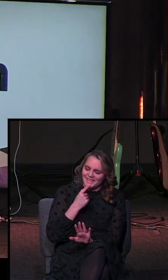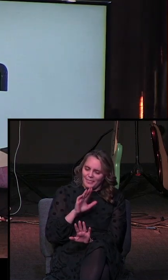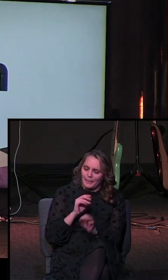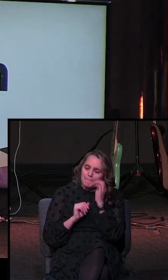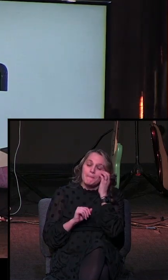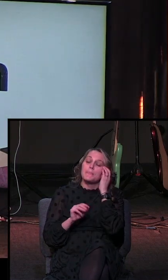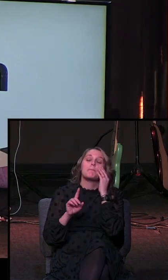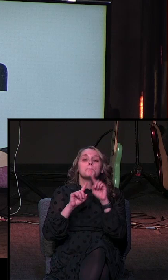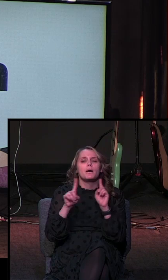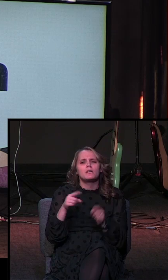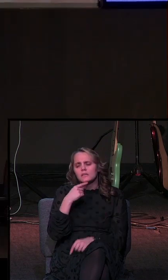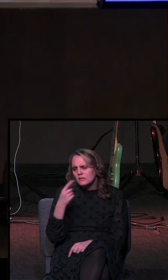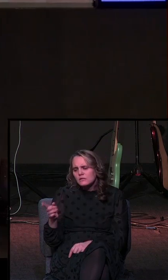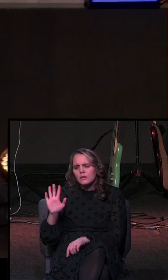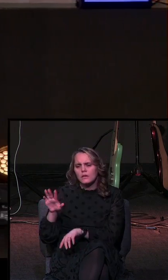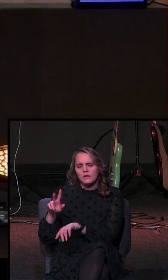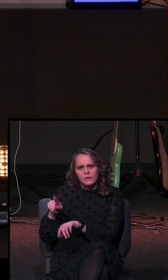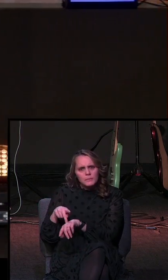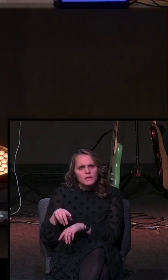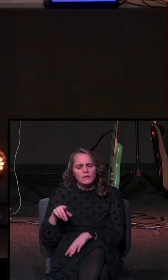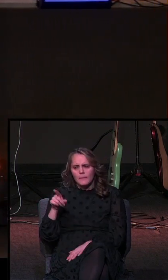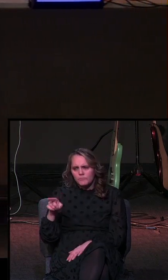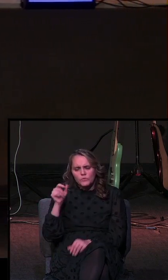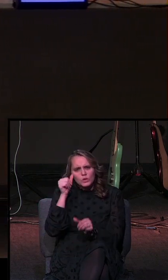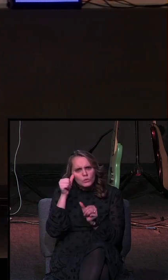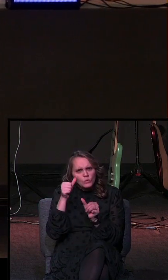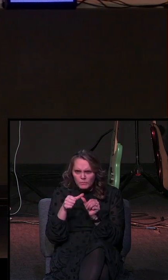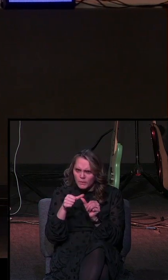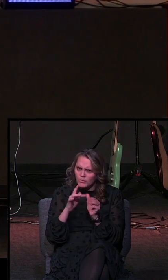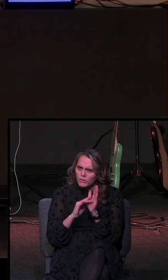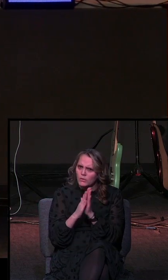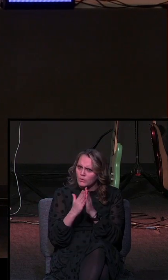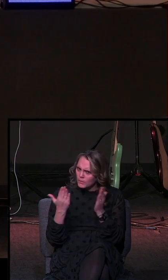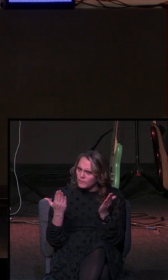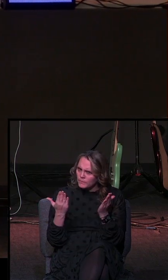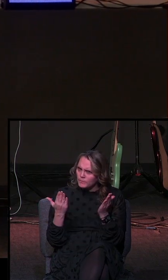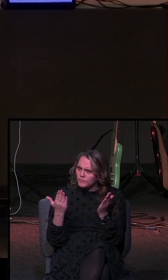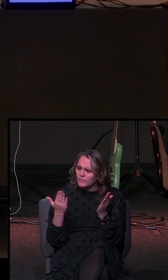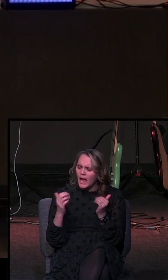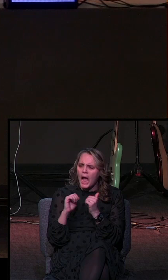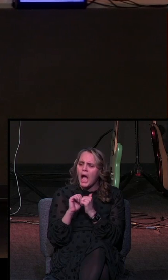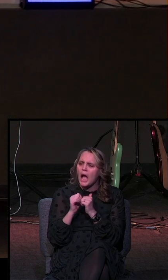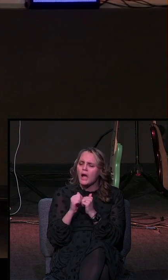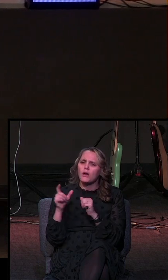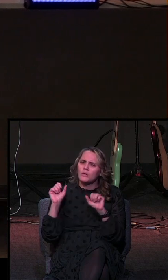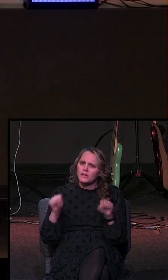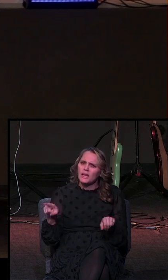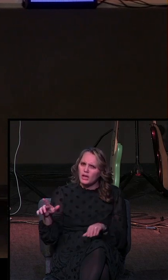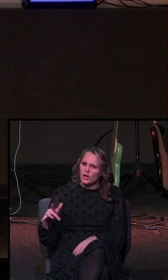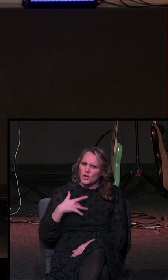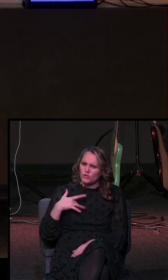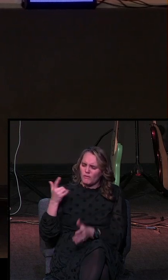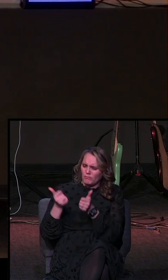he says is, Peter, don't you remember the gospel? How could you possibly feel superior